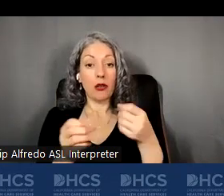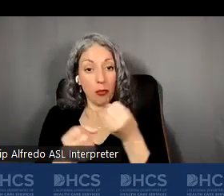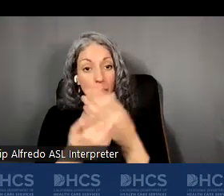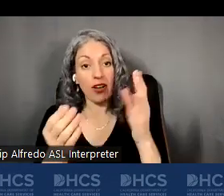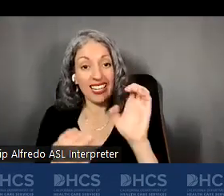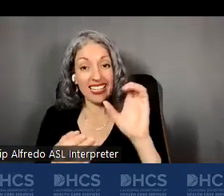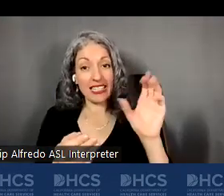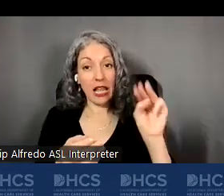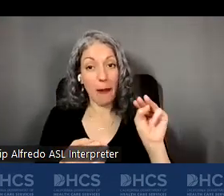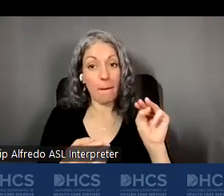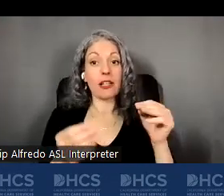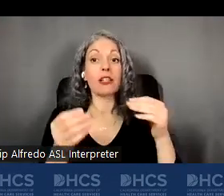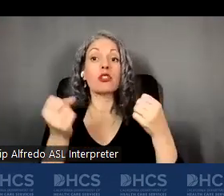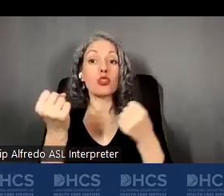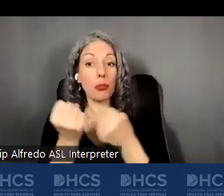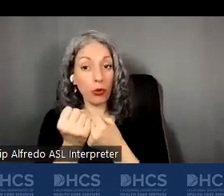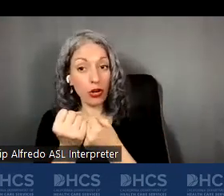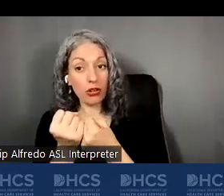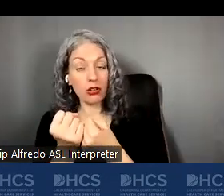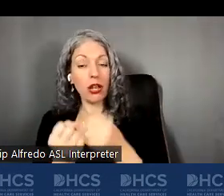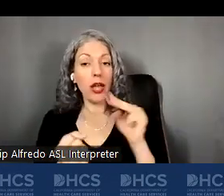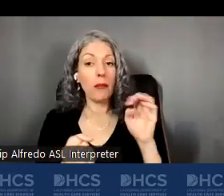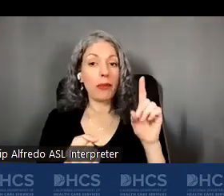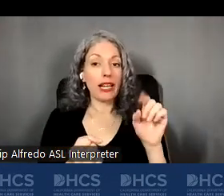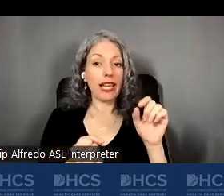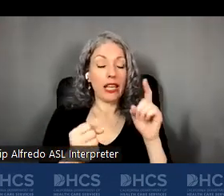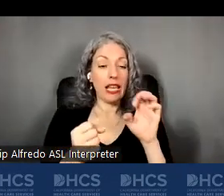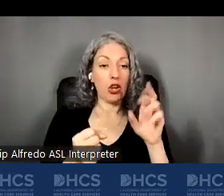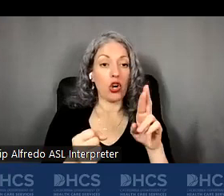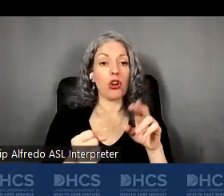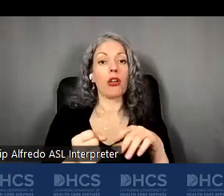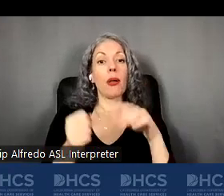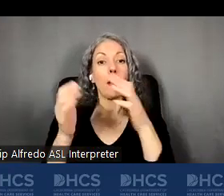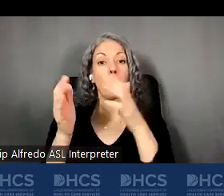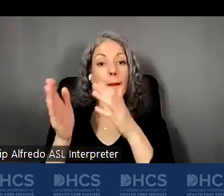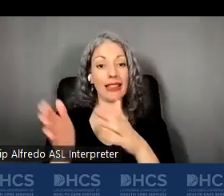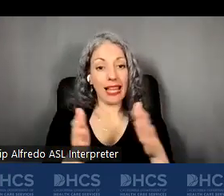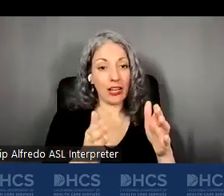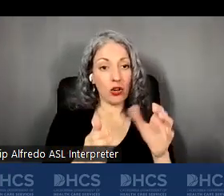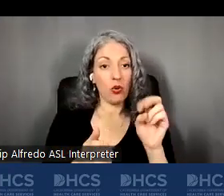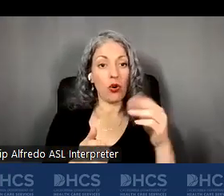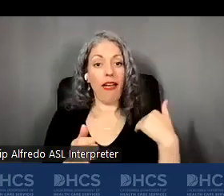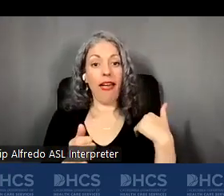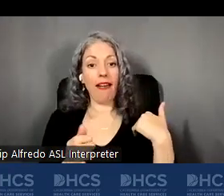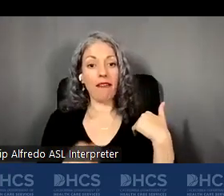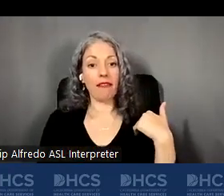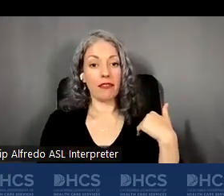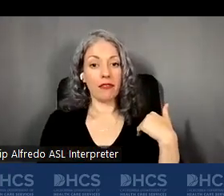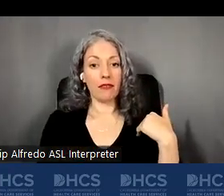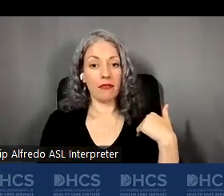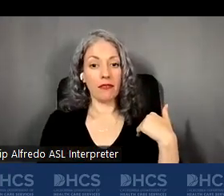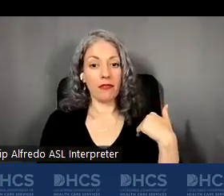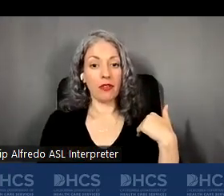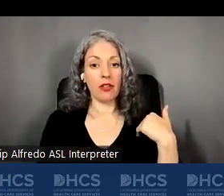community supports with a Medi-Cal managed care plan, or have a signed attestation form to